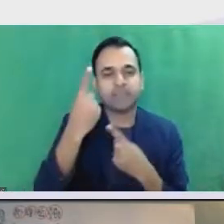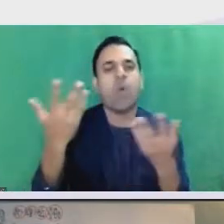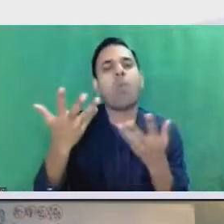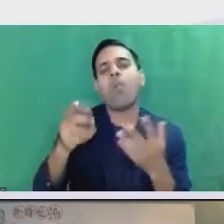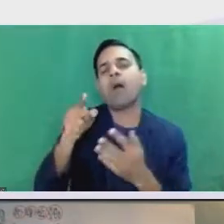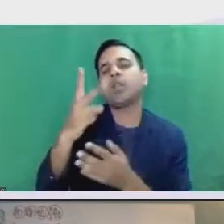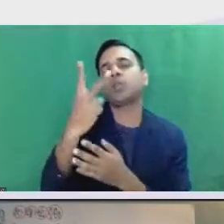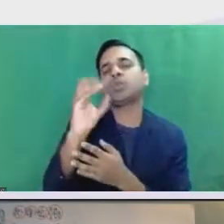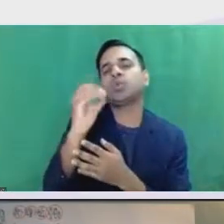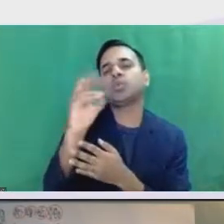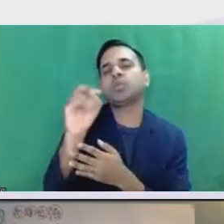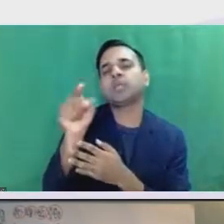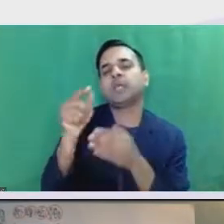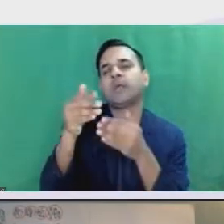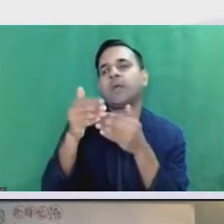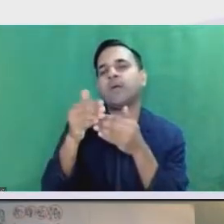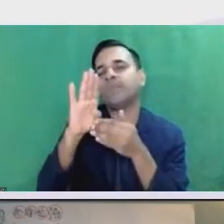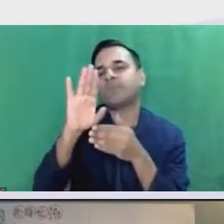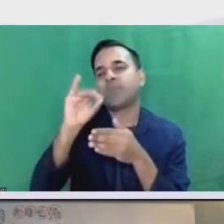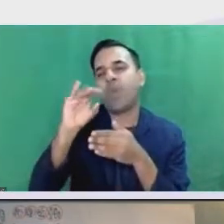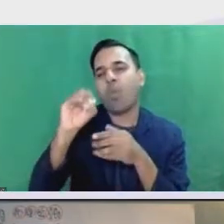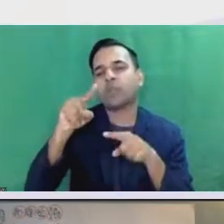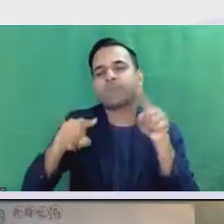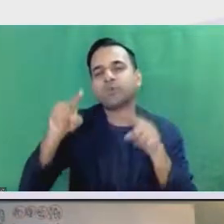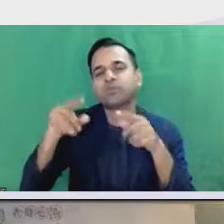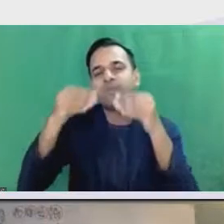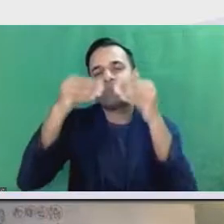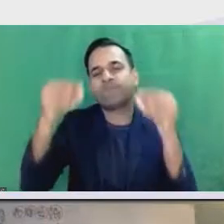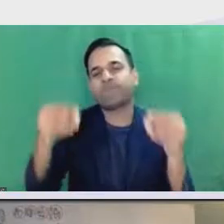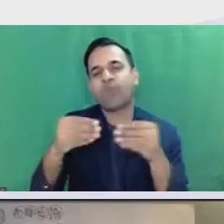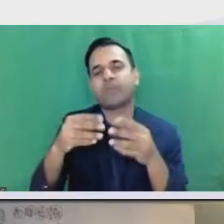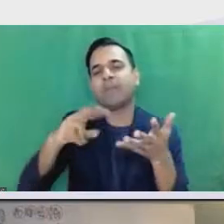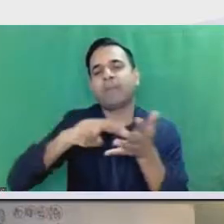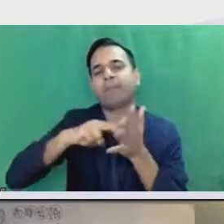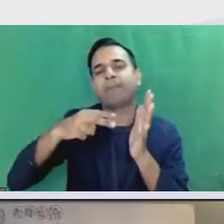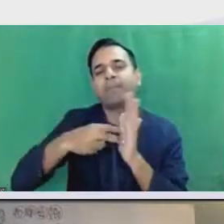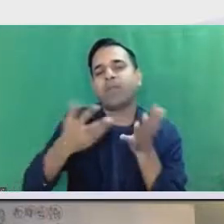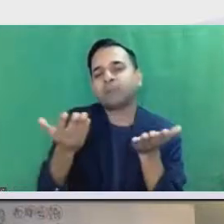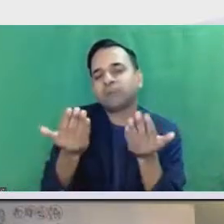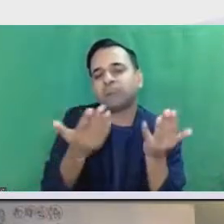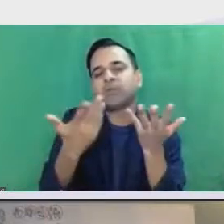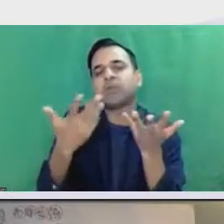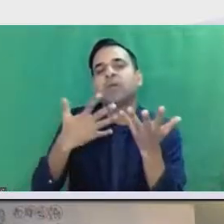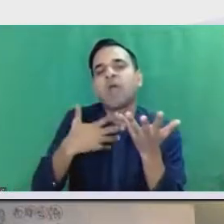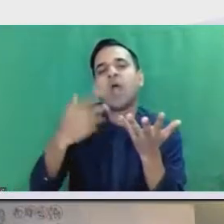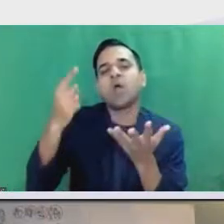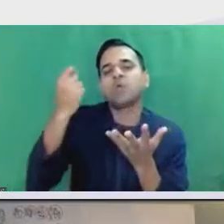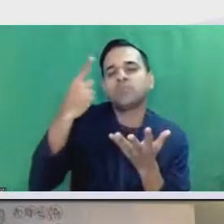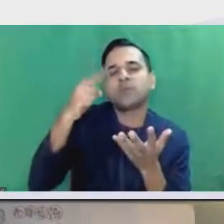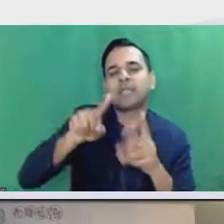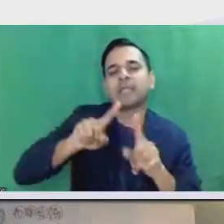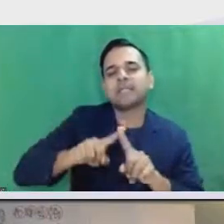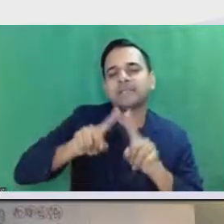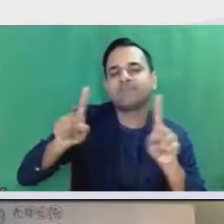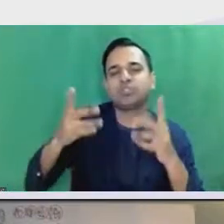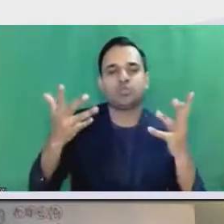what is different about this new framework in protecting the planet's biodiversity. So I'd like to begin with you, Mr. Basil.